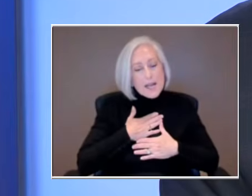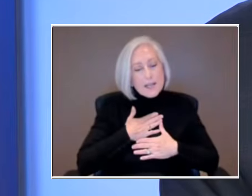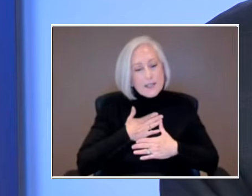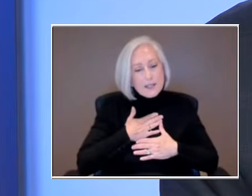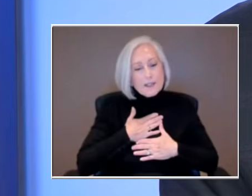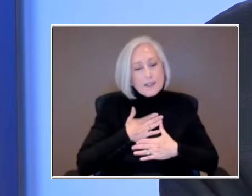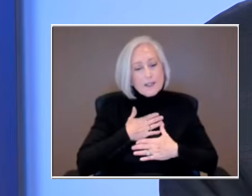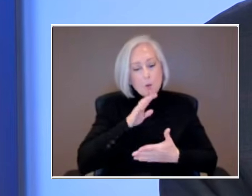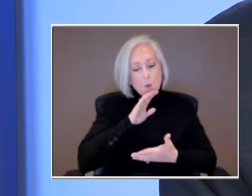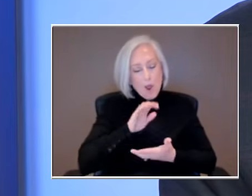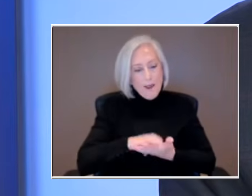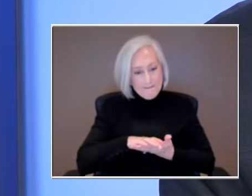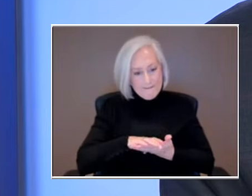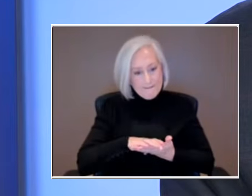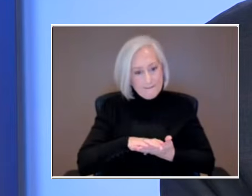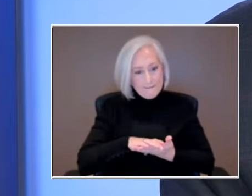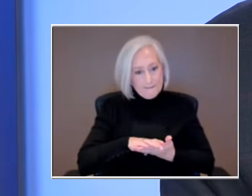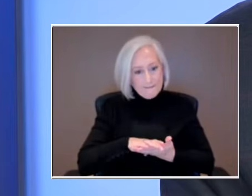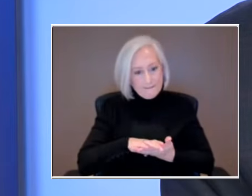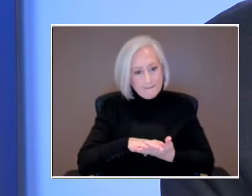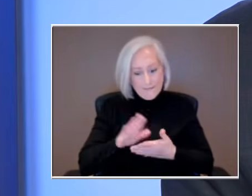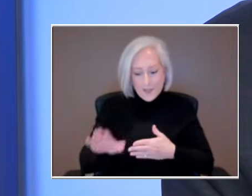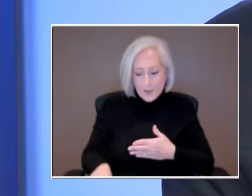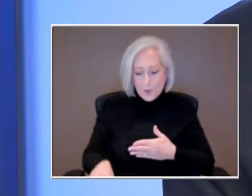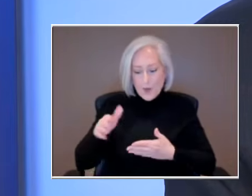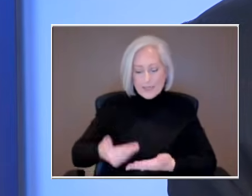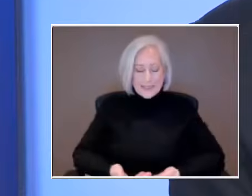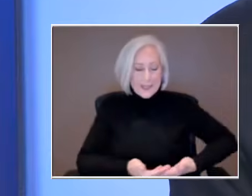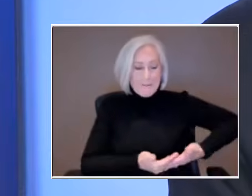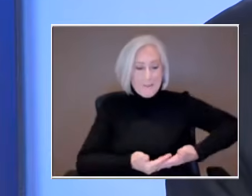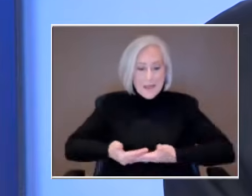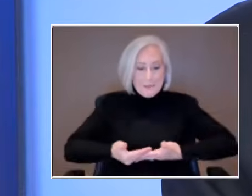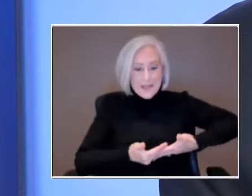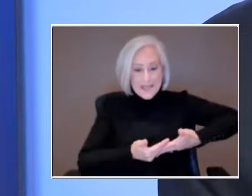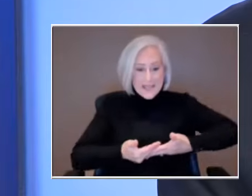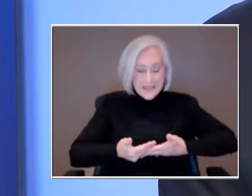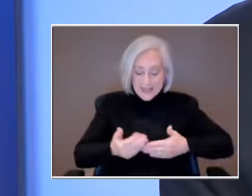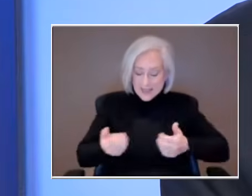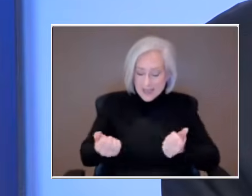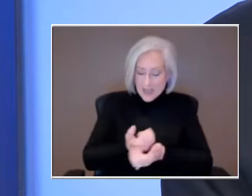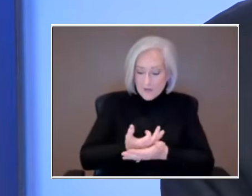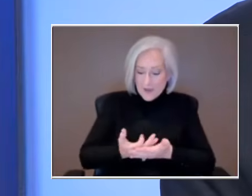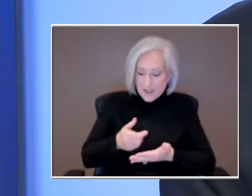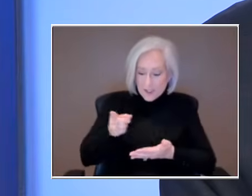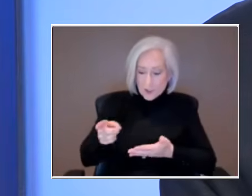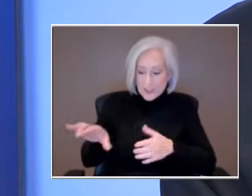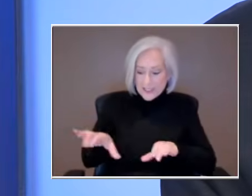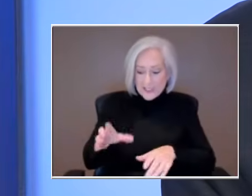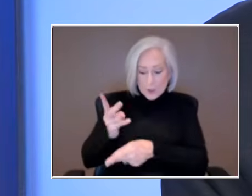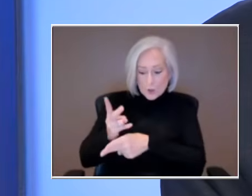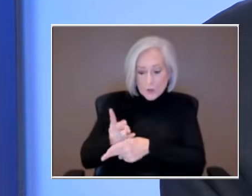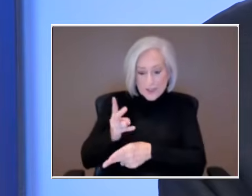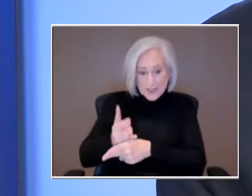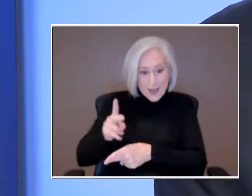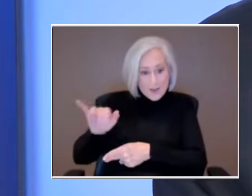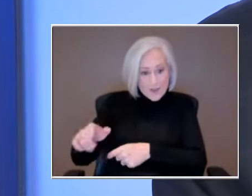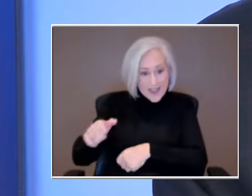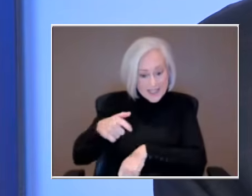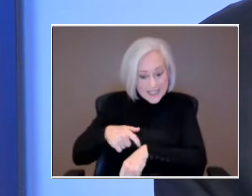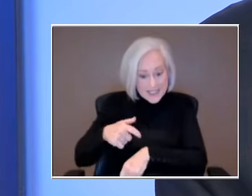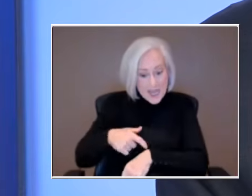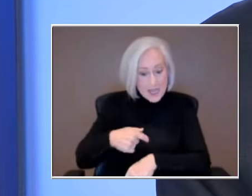who was raising an infant at the time, and everything that she did to take care of both of us through that period of time, and